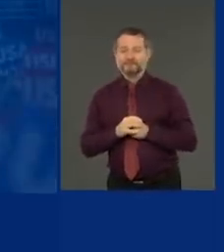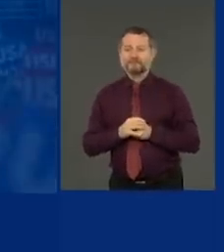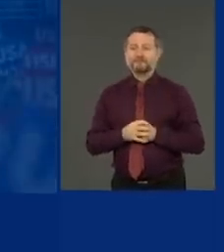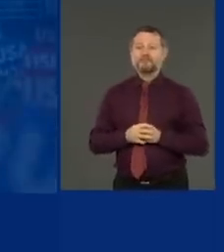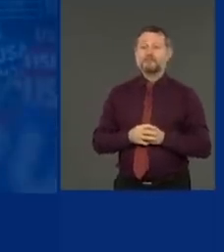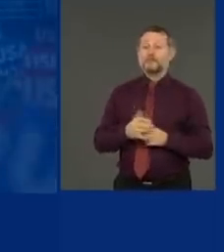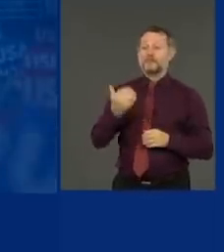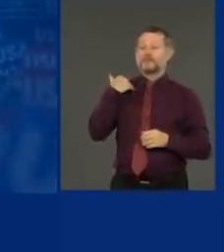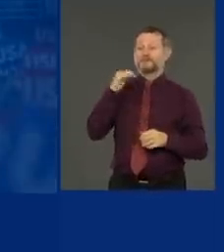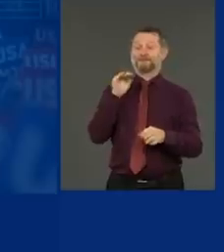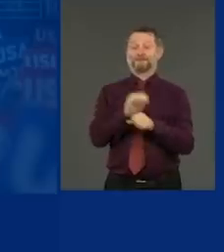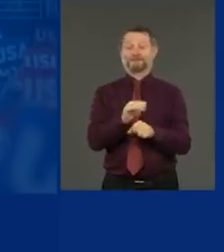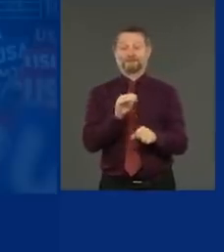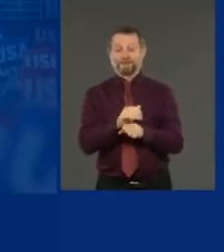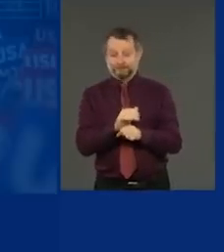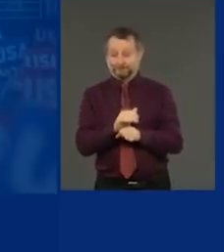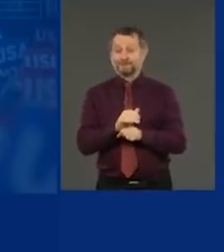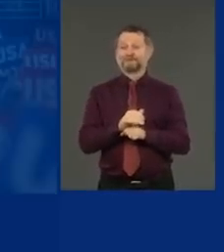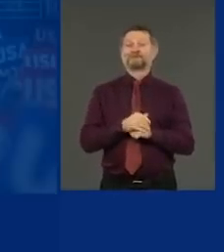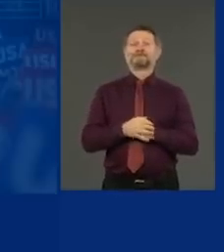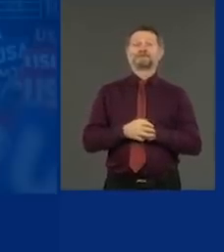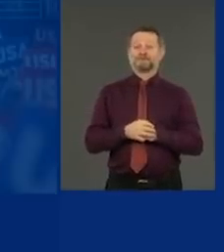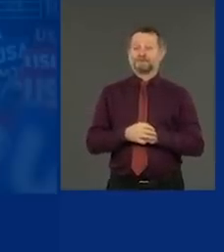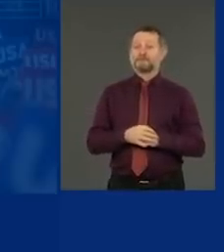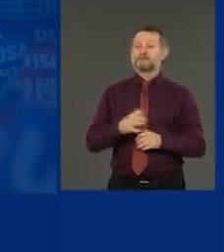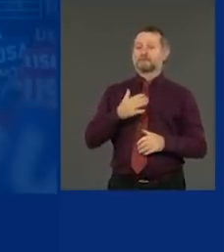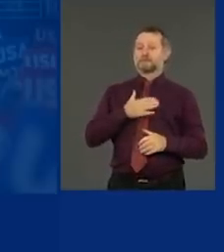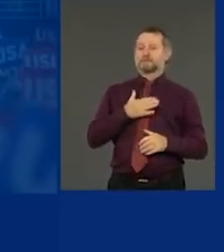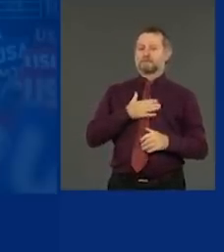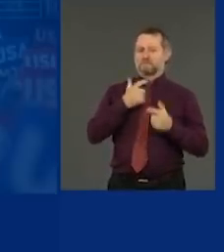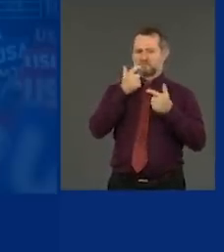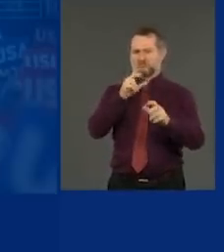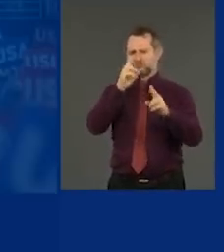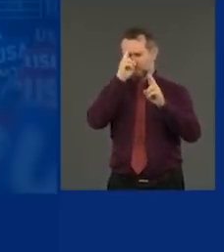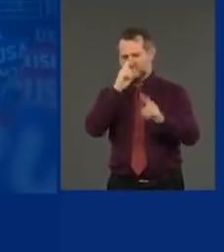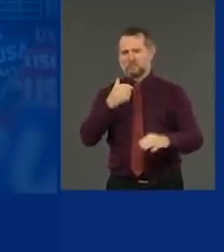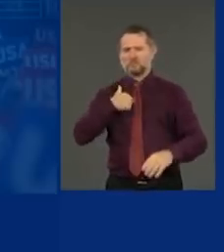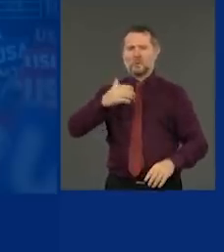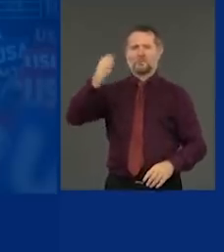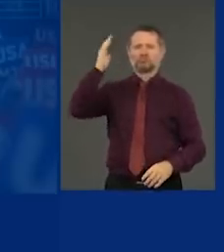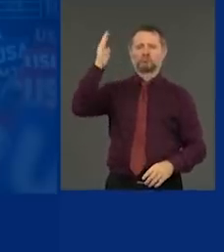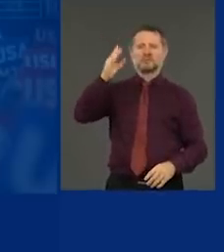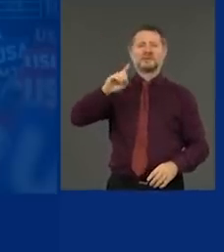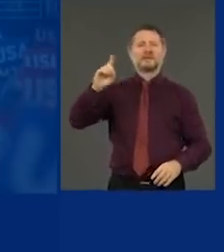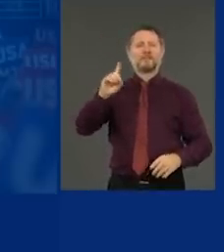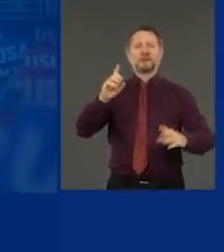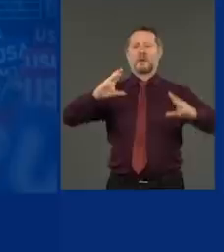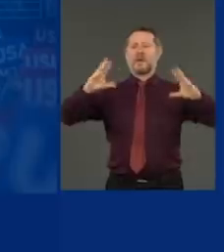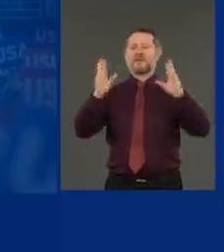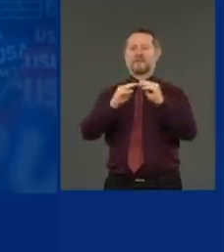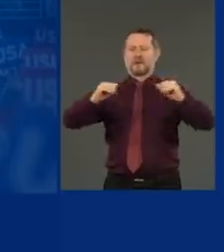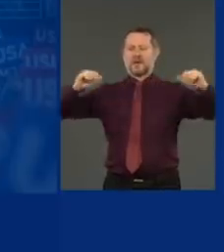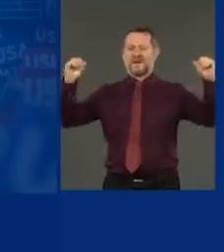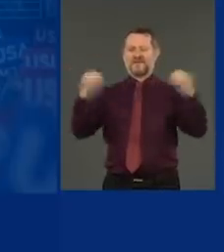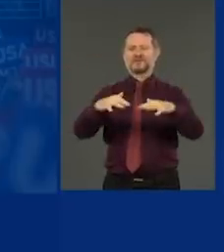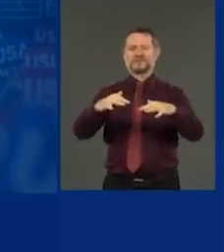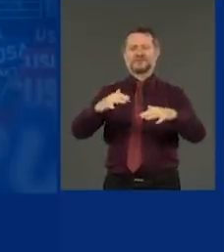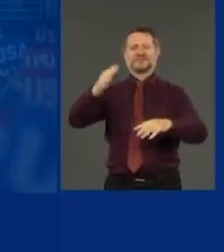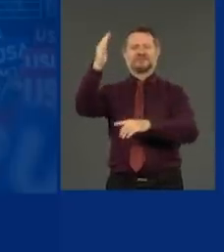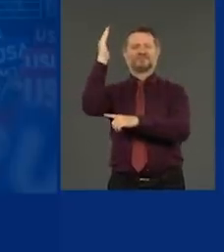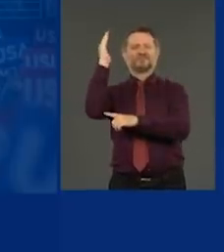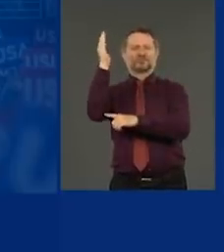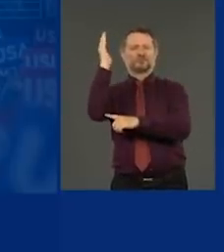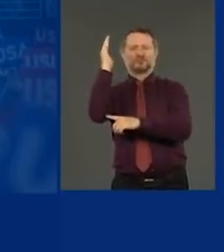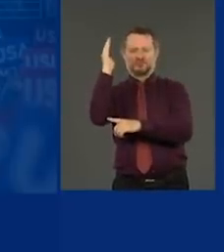Tonight, I have the honor of addressing the Democratic Convention in a speech. It's